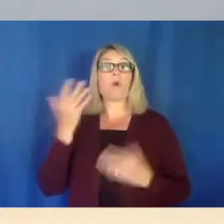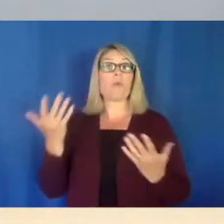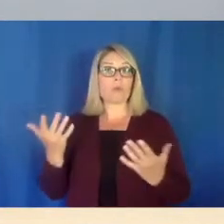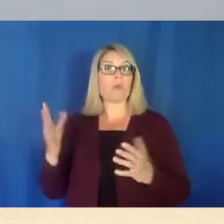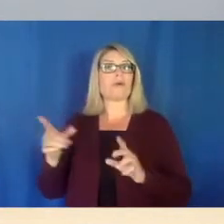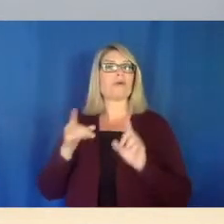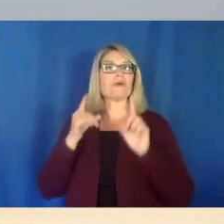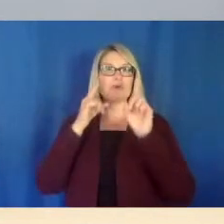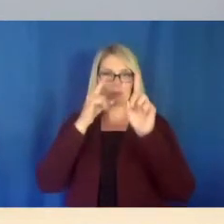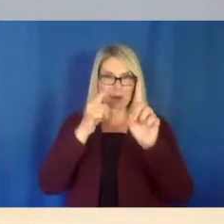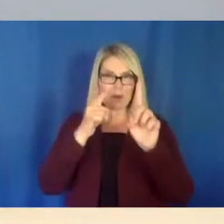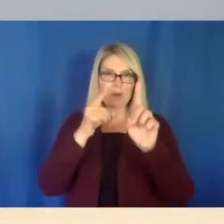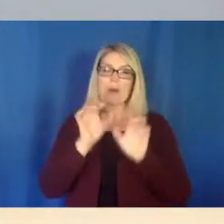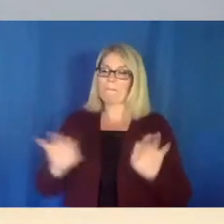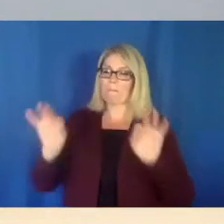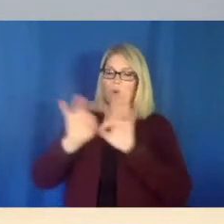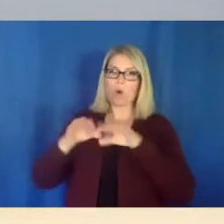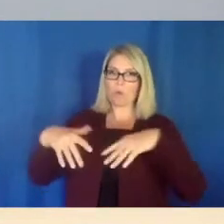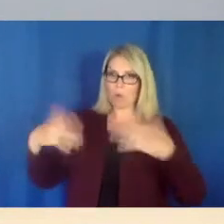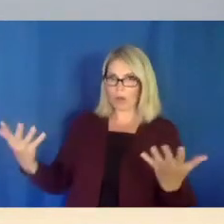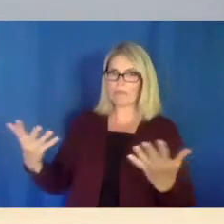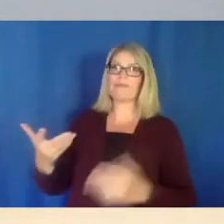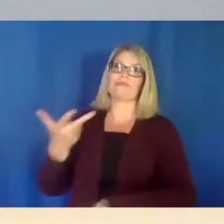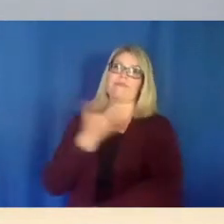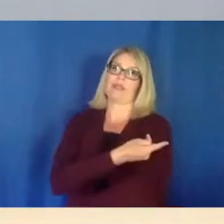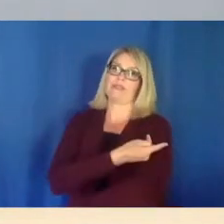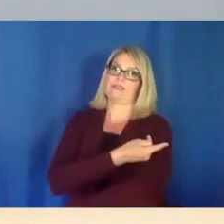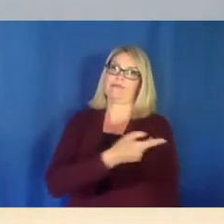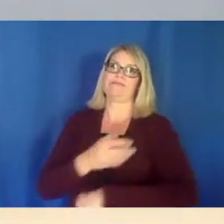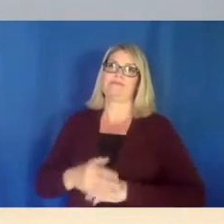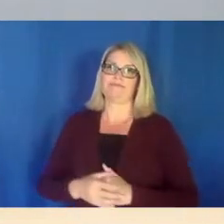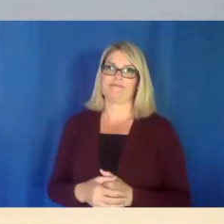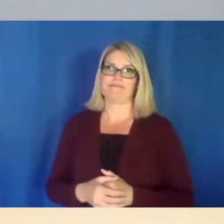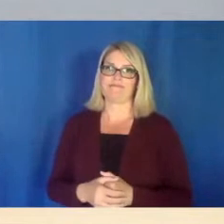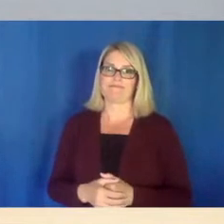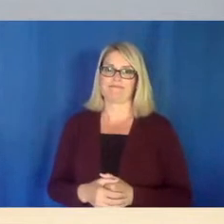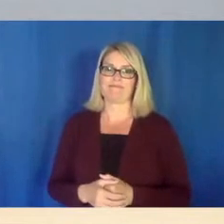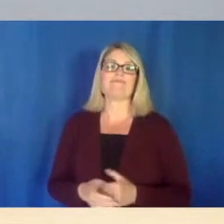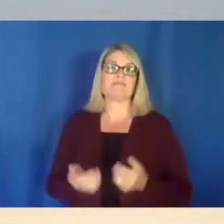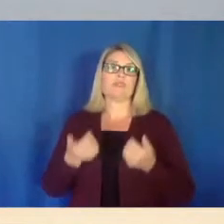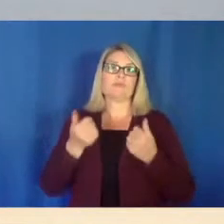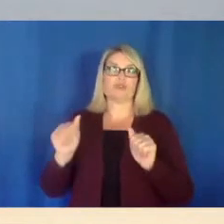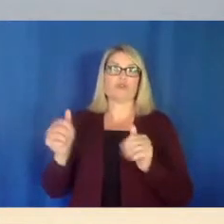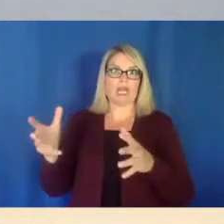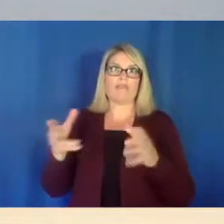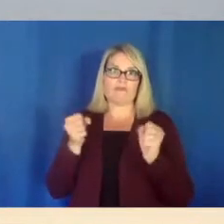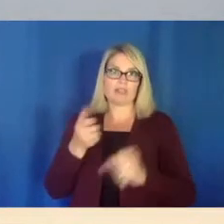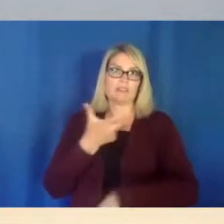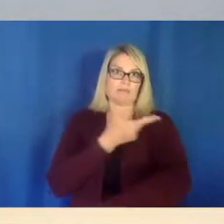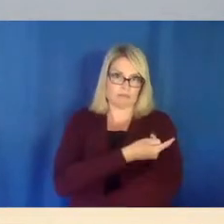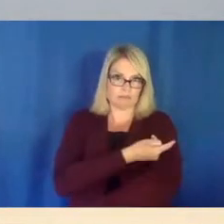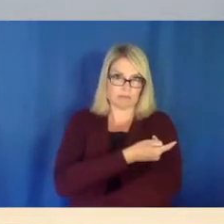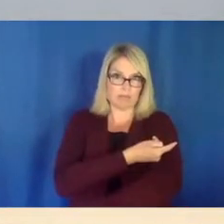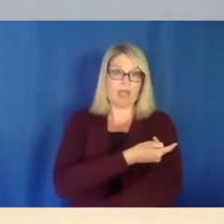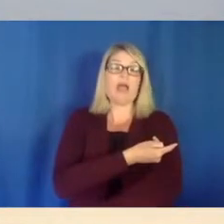people vaccinated as soon as possible and as safely as possible.